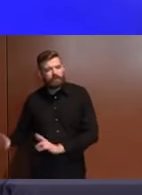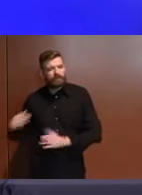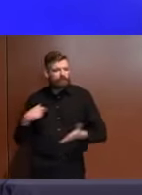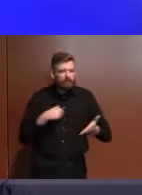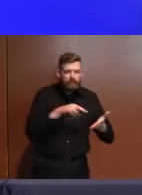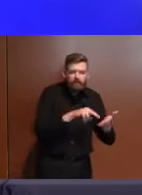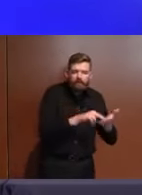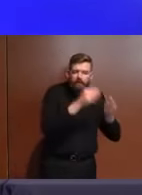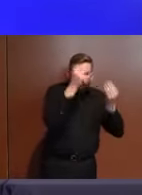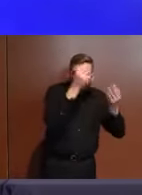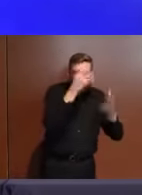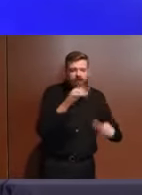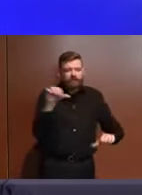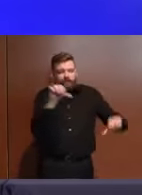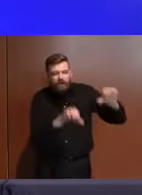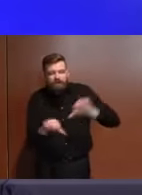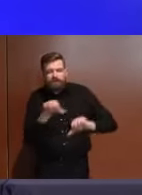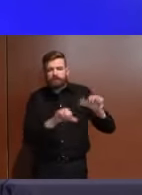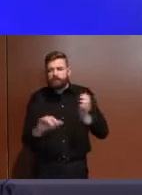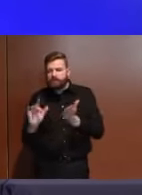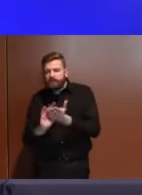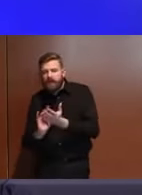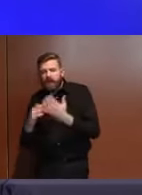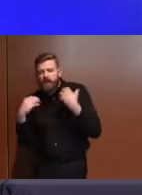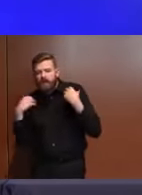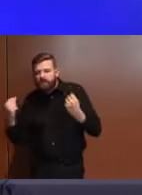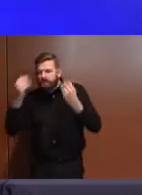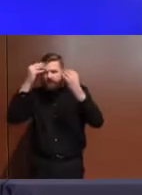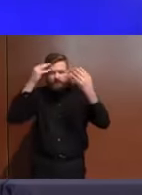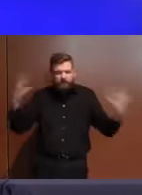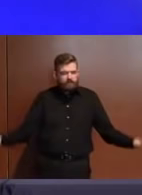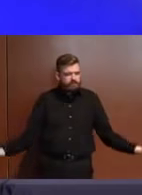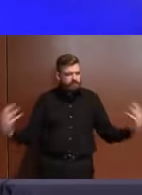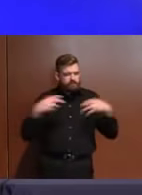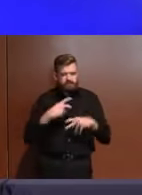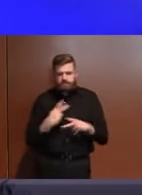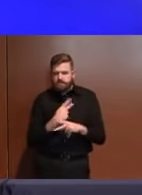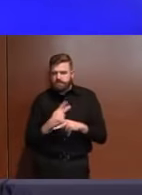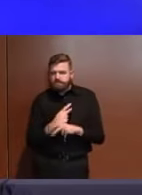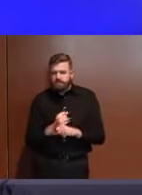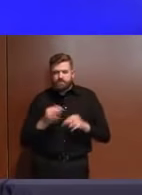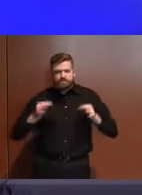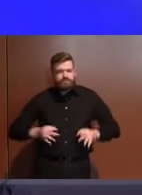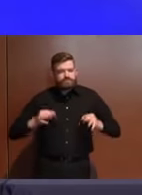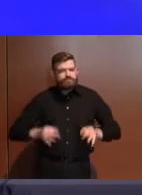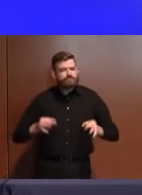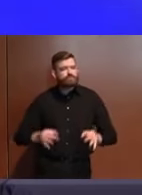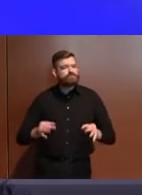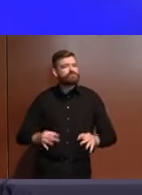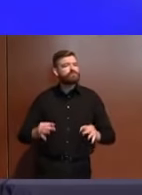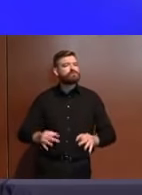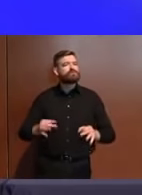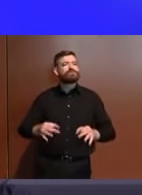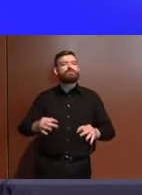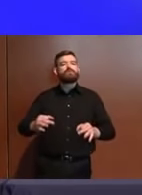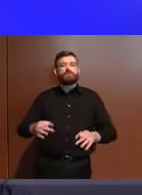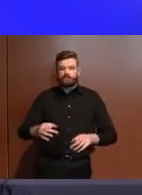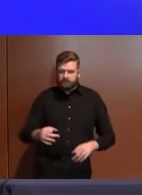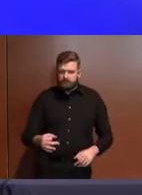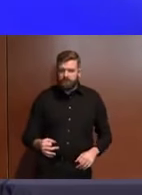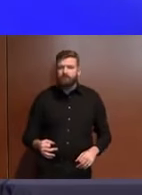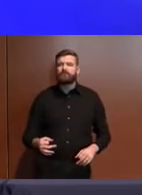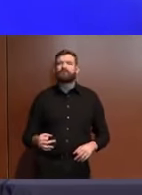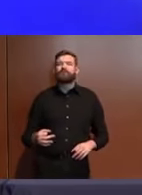medical, and health inputs. And everything we see tells us we break the back